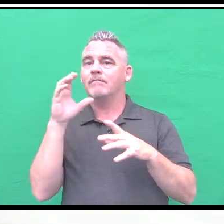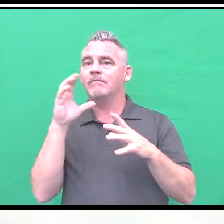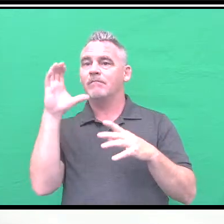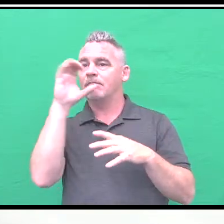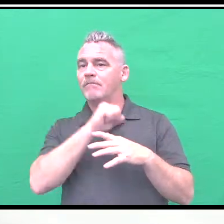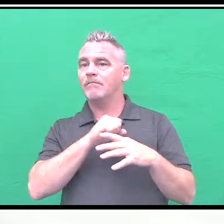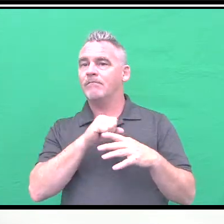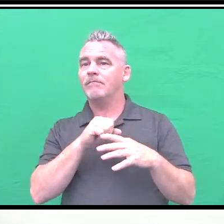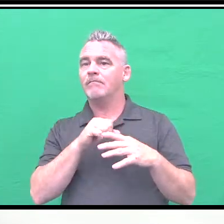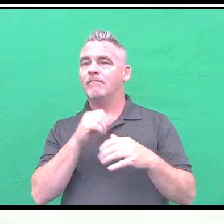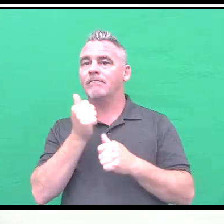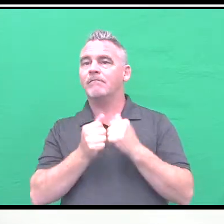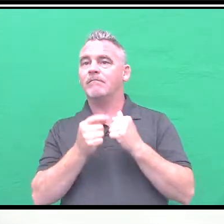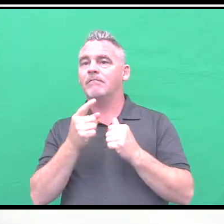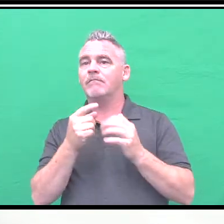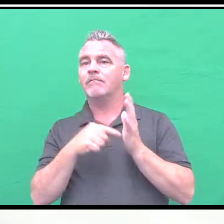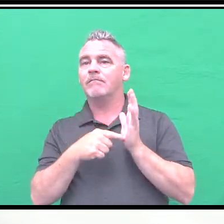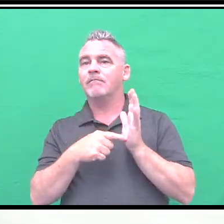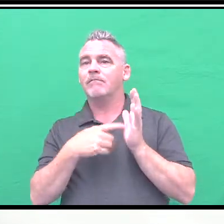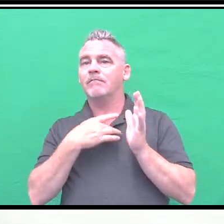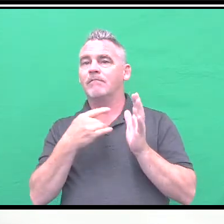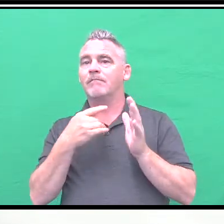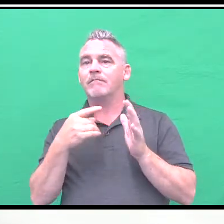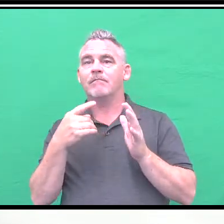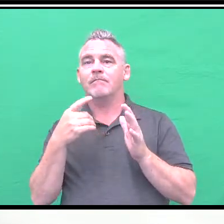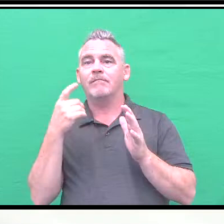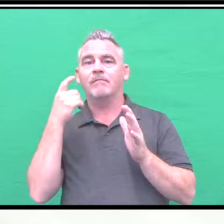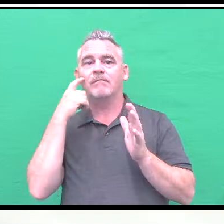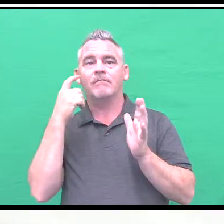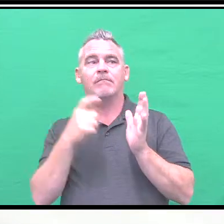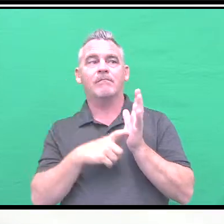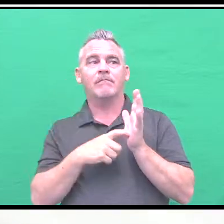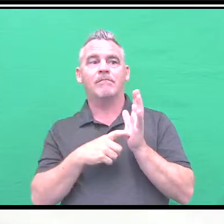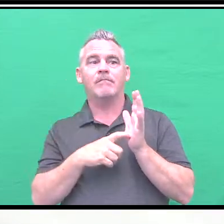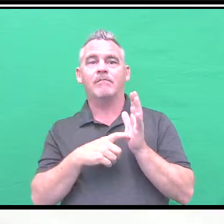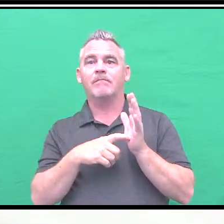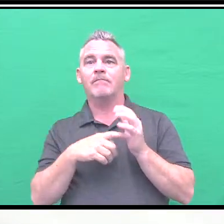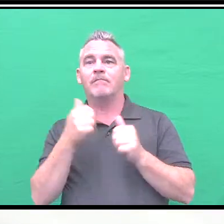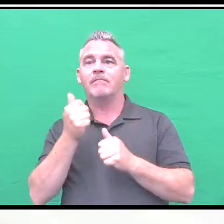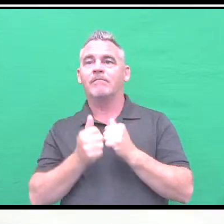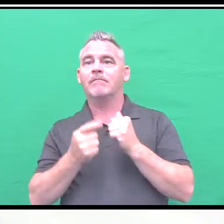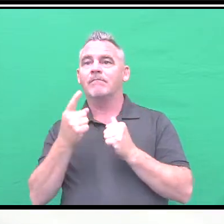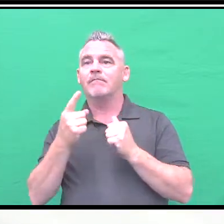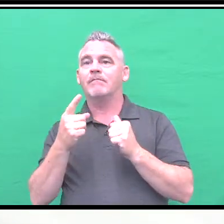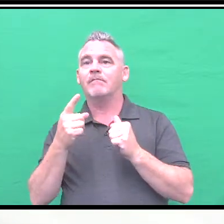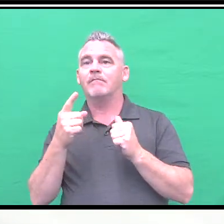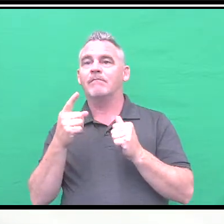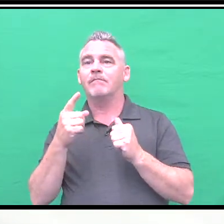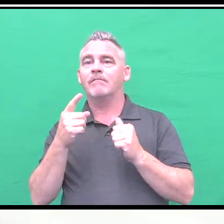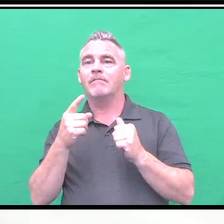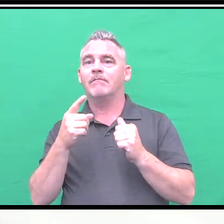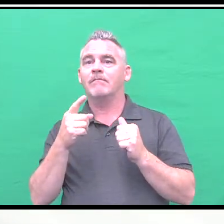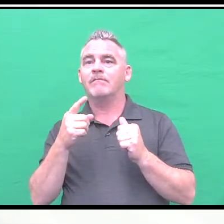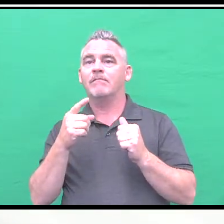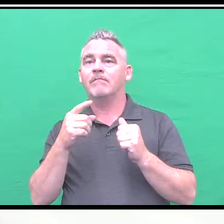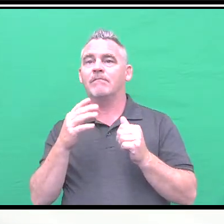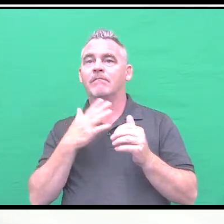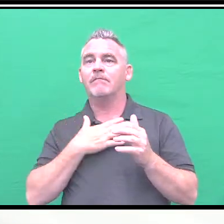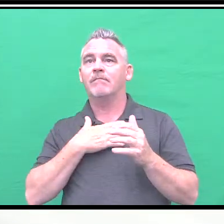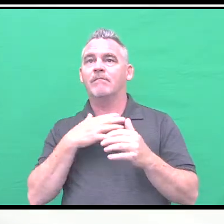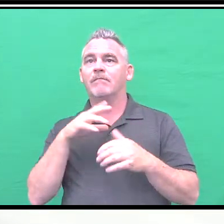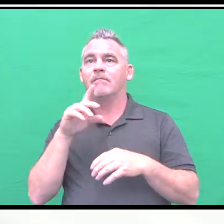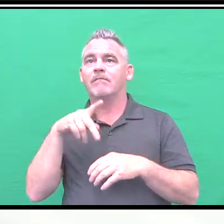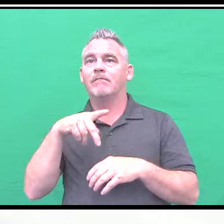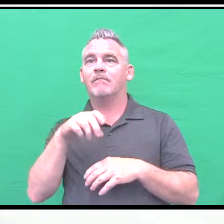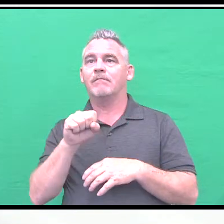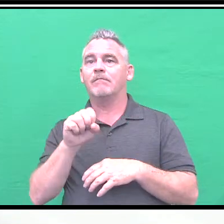recognize? Yeah, Miss everybody, all my CVC family have been really supportive.